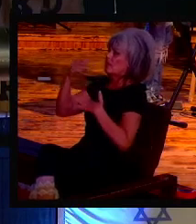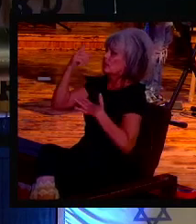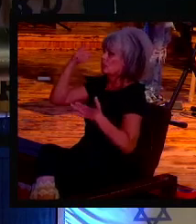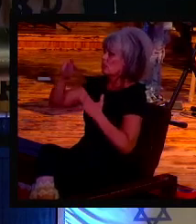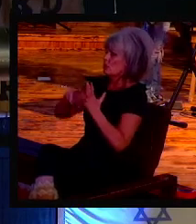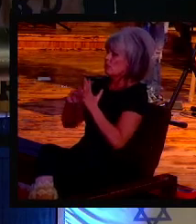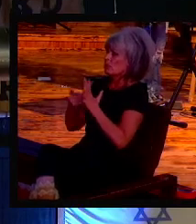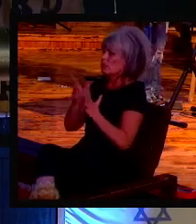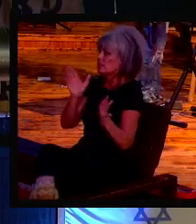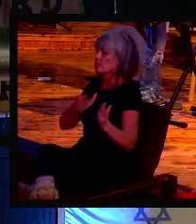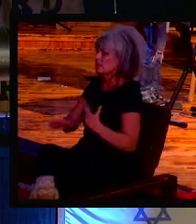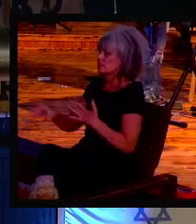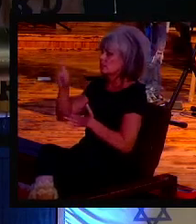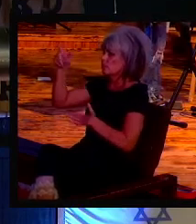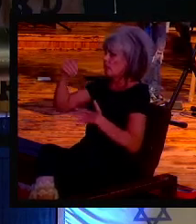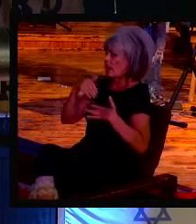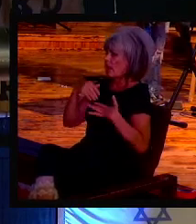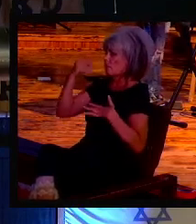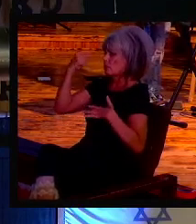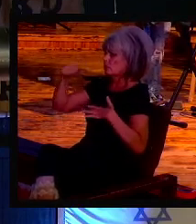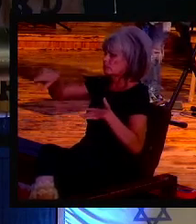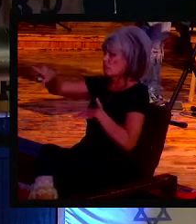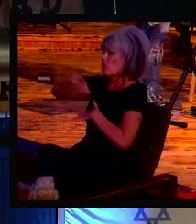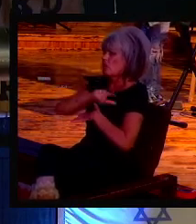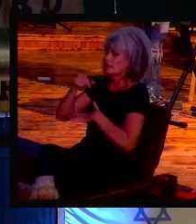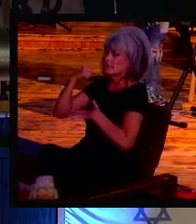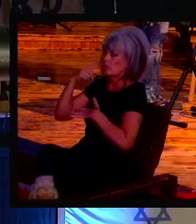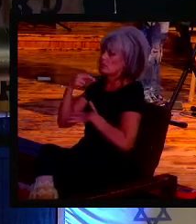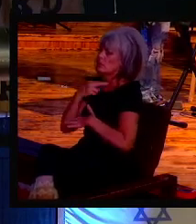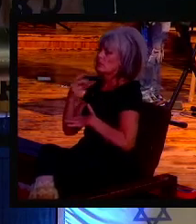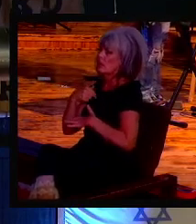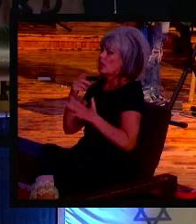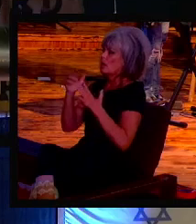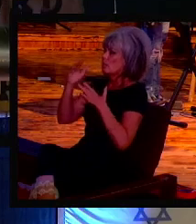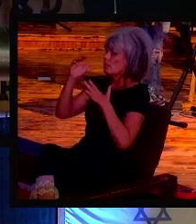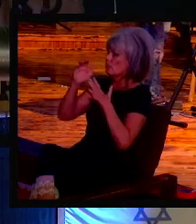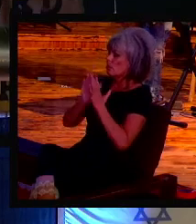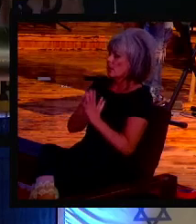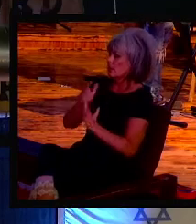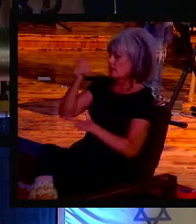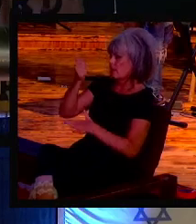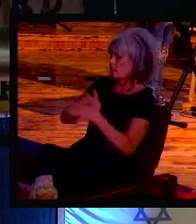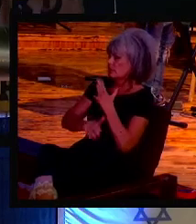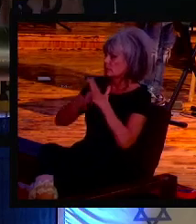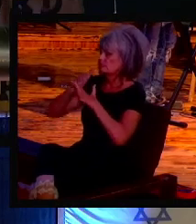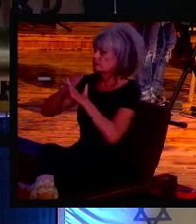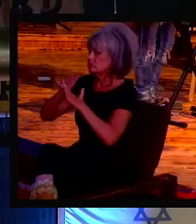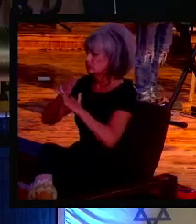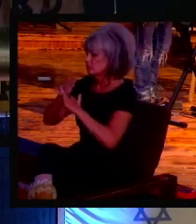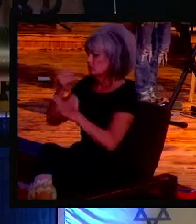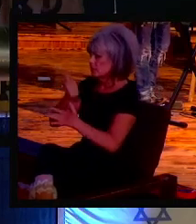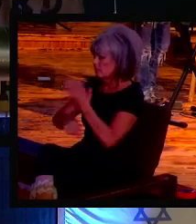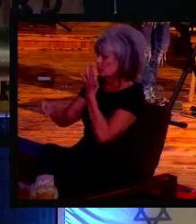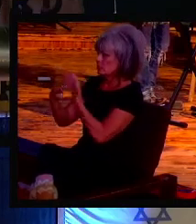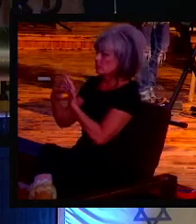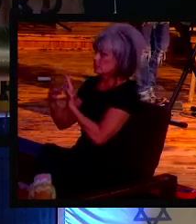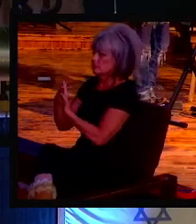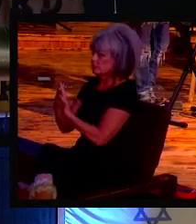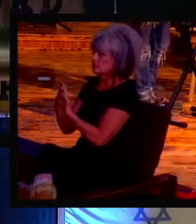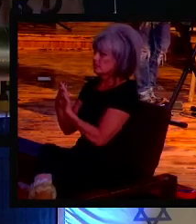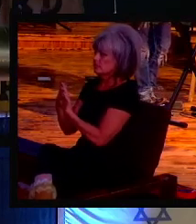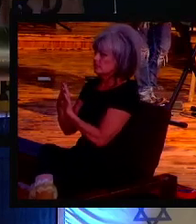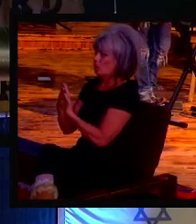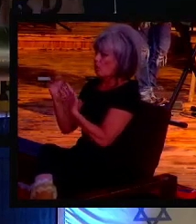purposes, the plans that you have for every person under the sound of my voice. And Lord, I pray that any and every roadblock, any and every pit, any and every prison